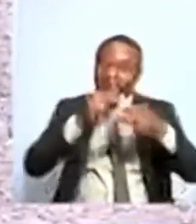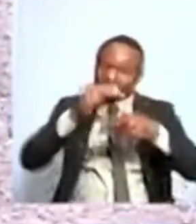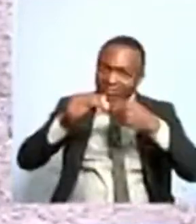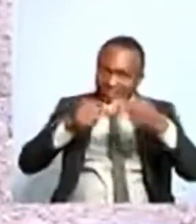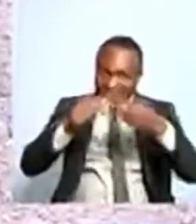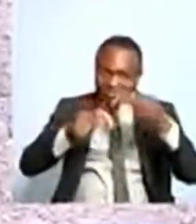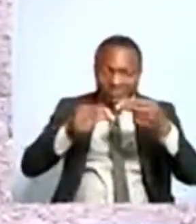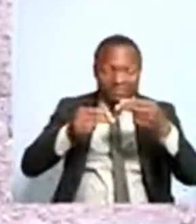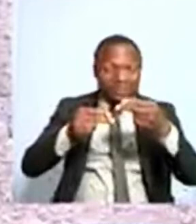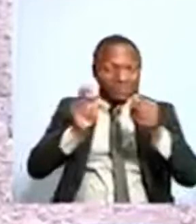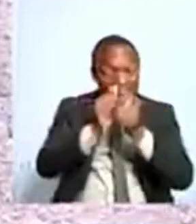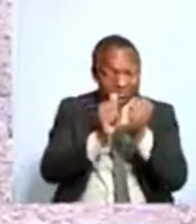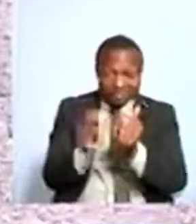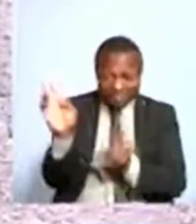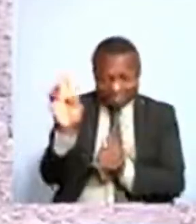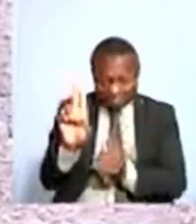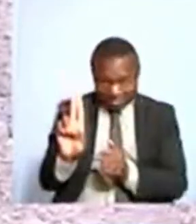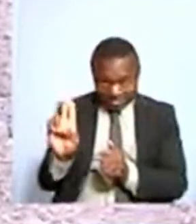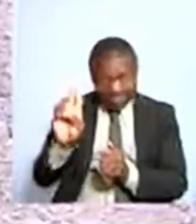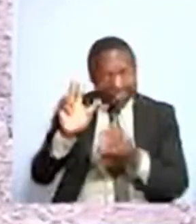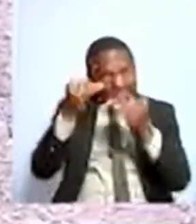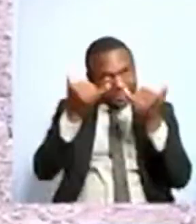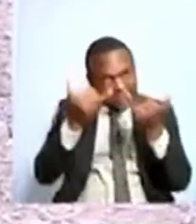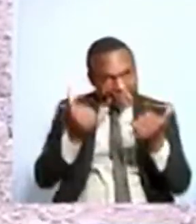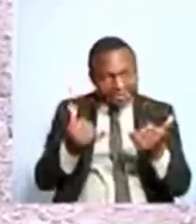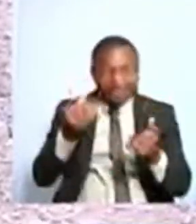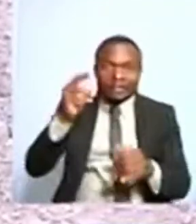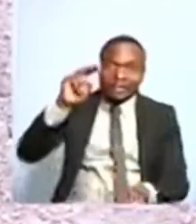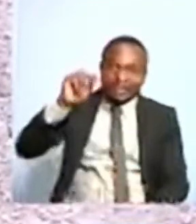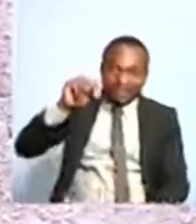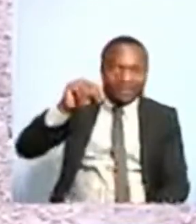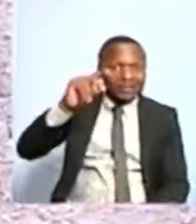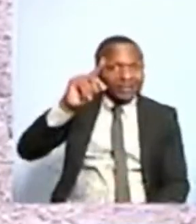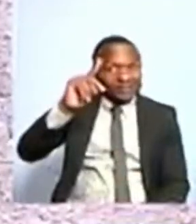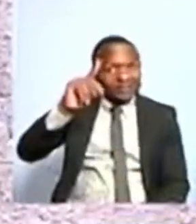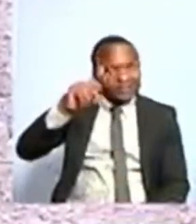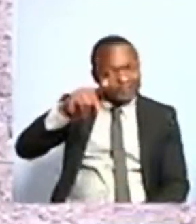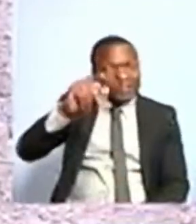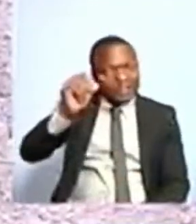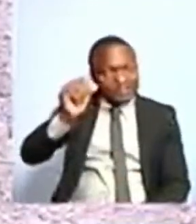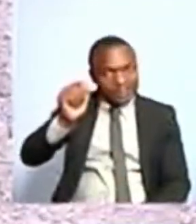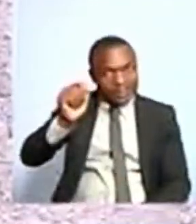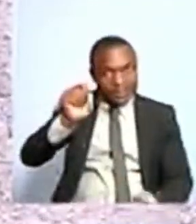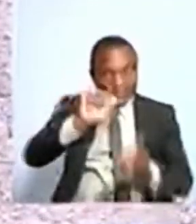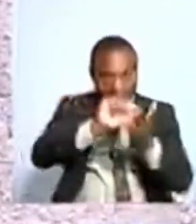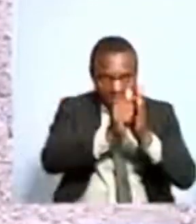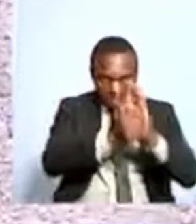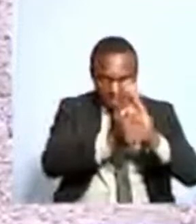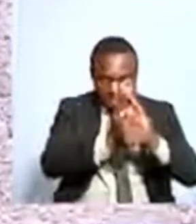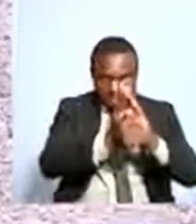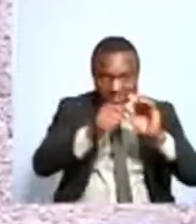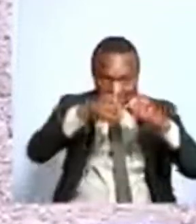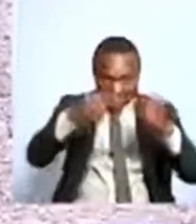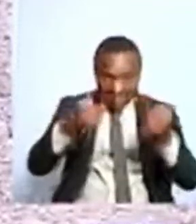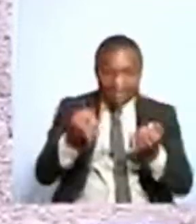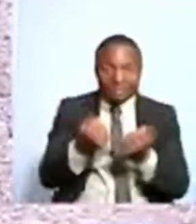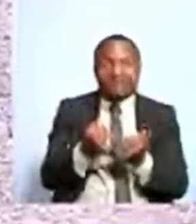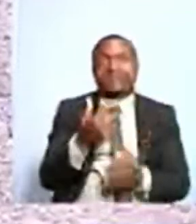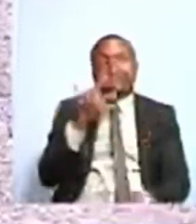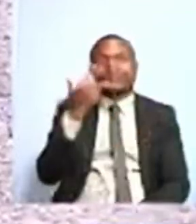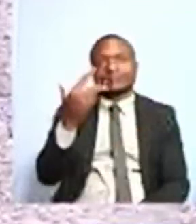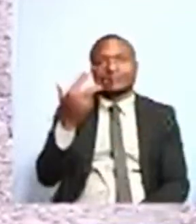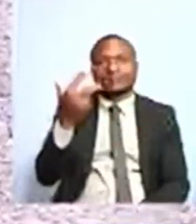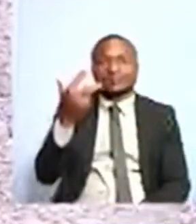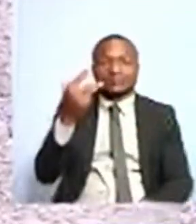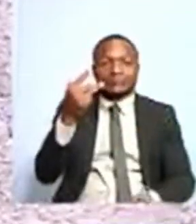use. Now, coming to the NPA Act, Mr. Speaker, Section 3 of the